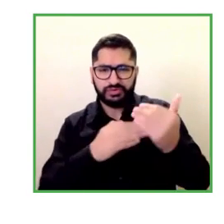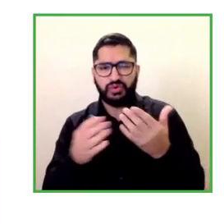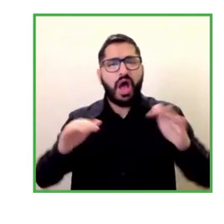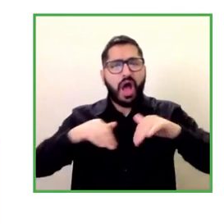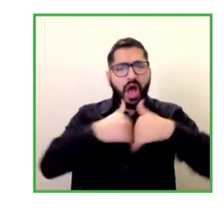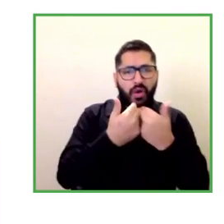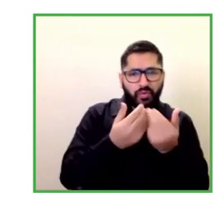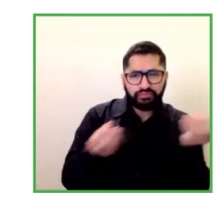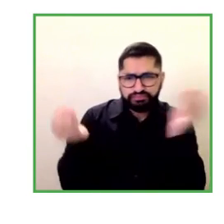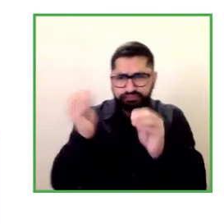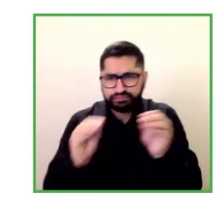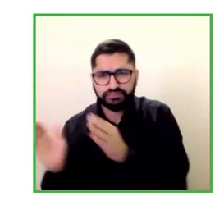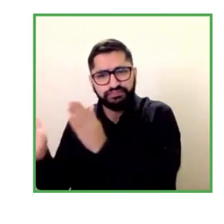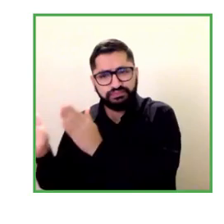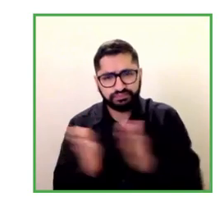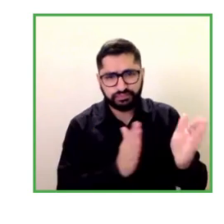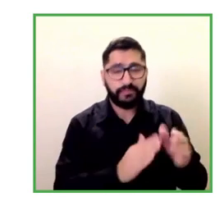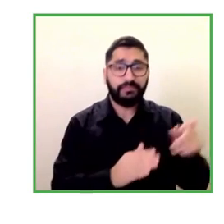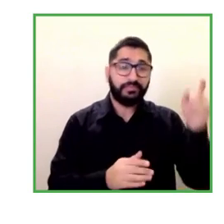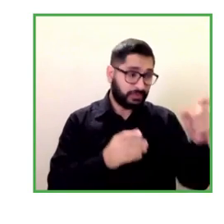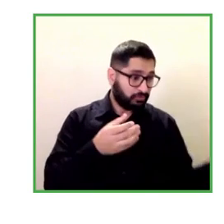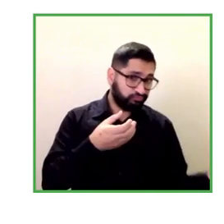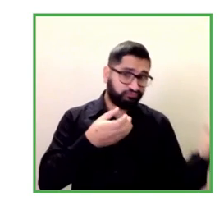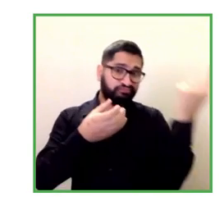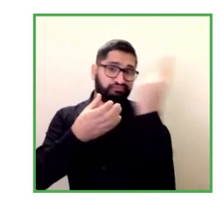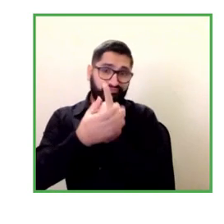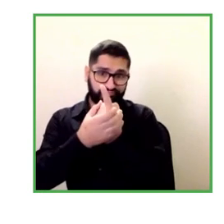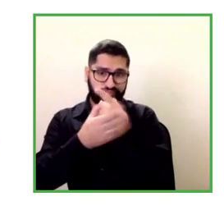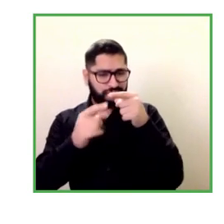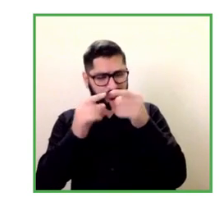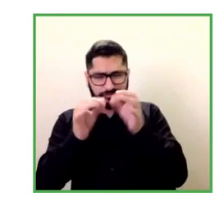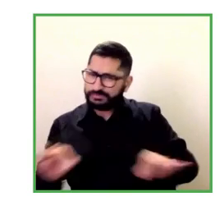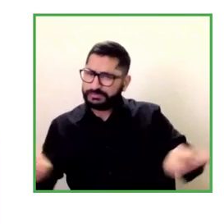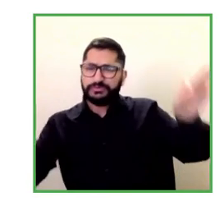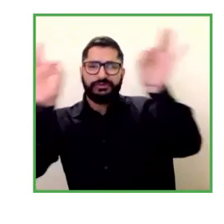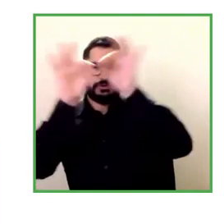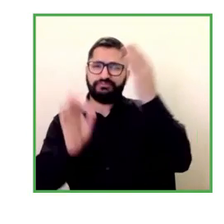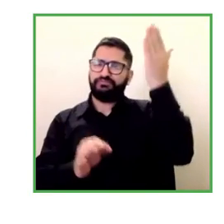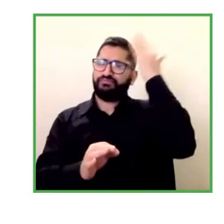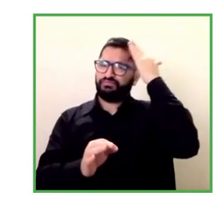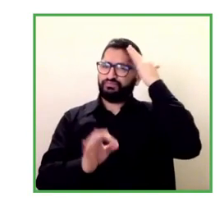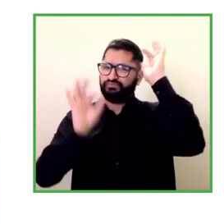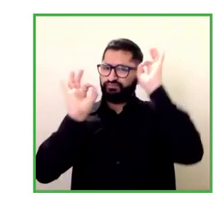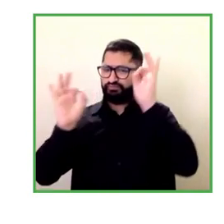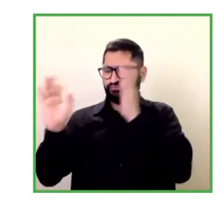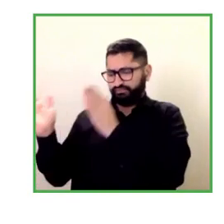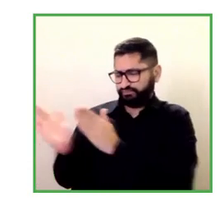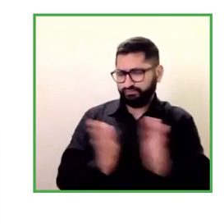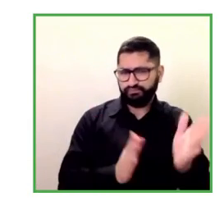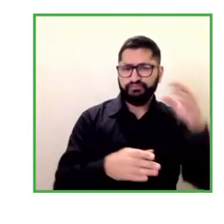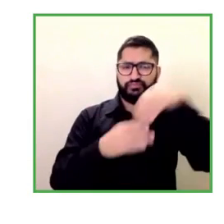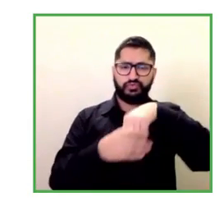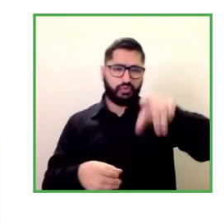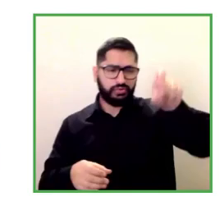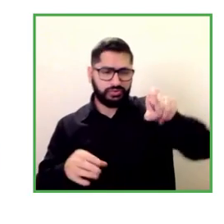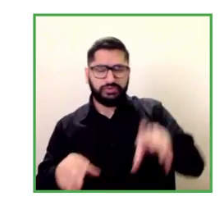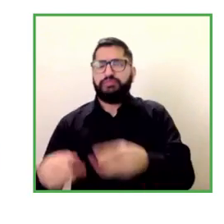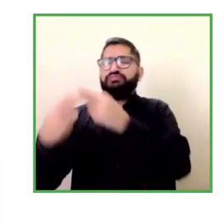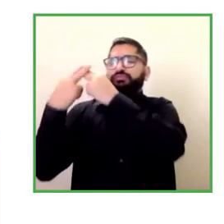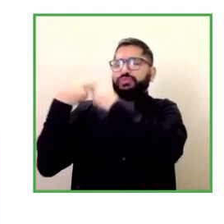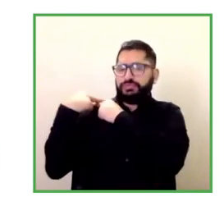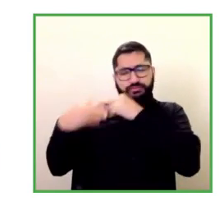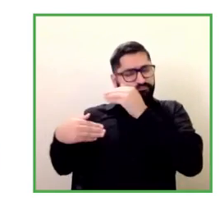and that inclusion expert continues to nurture in other spaces, because solutions and actions are not specific